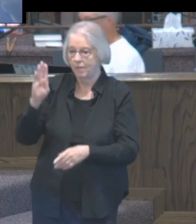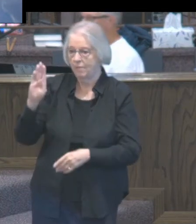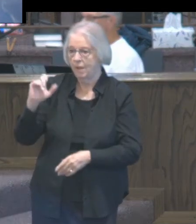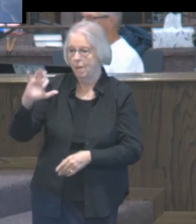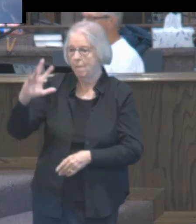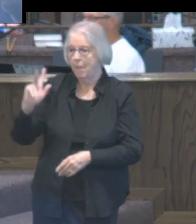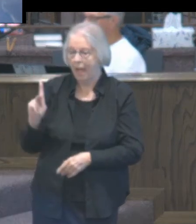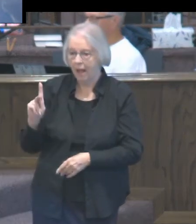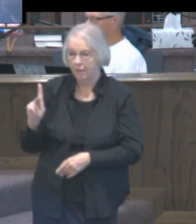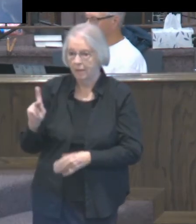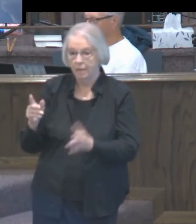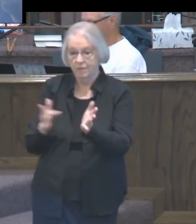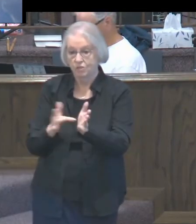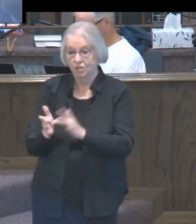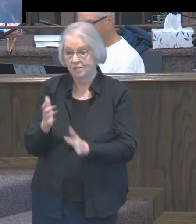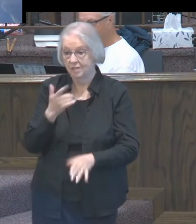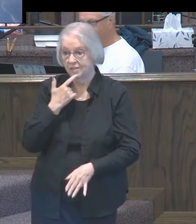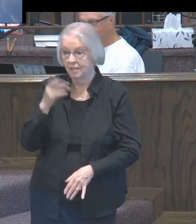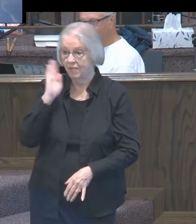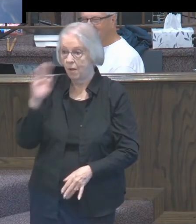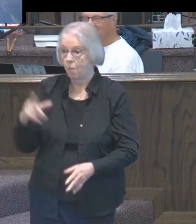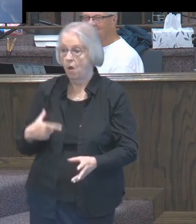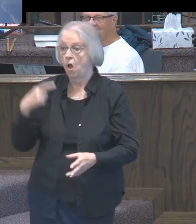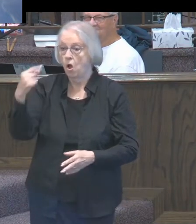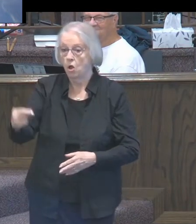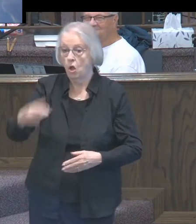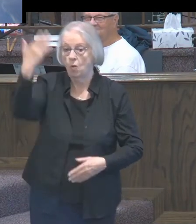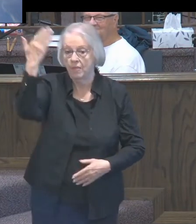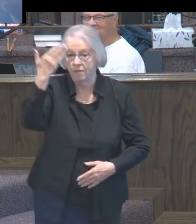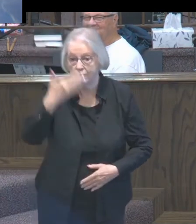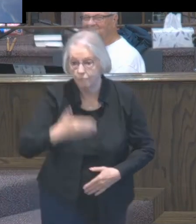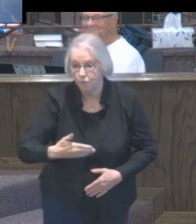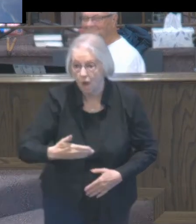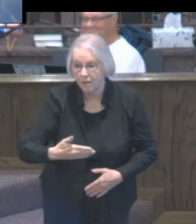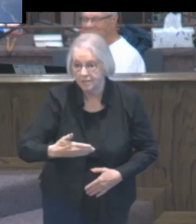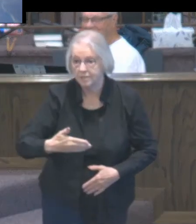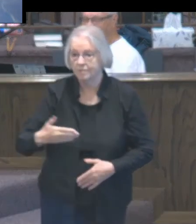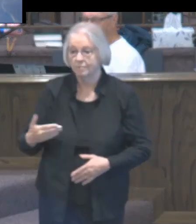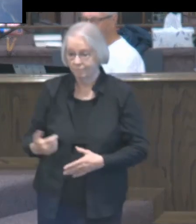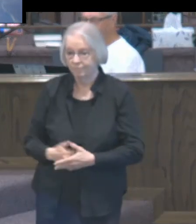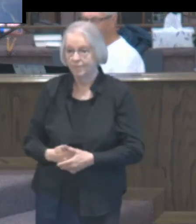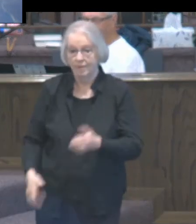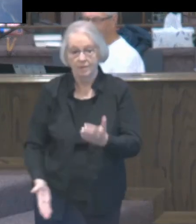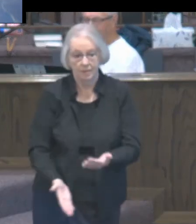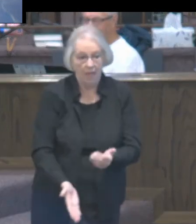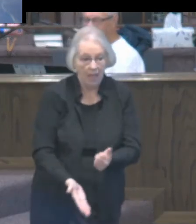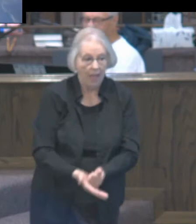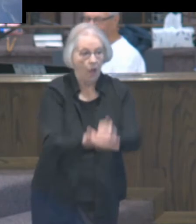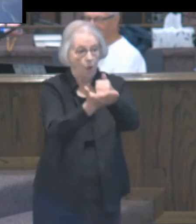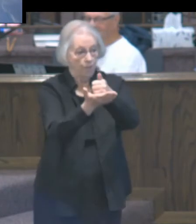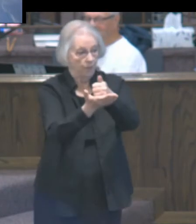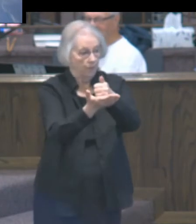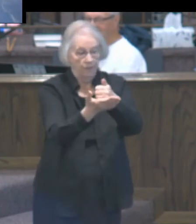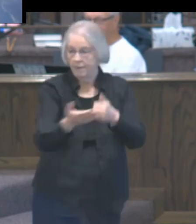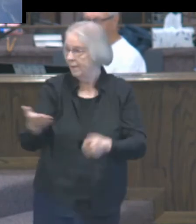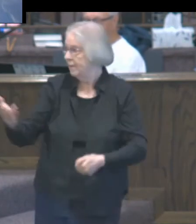good. Okay? Those in the back make those in the front look good. And that has been the heart of this man since